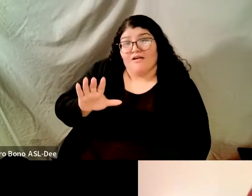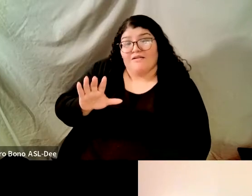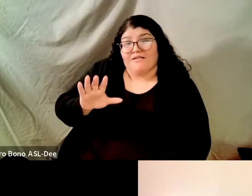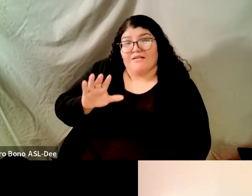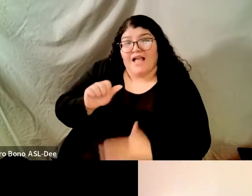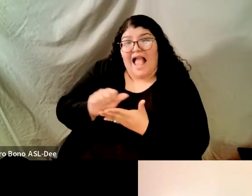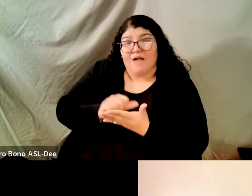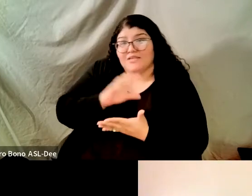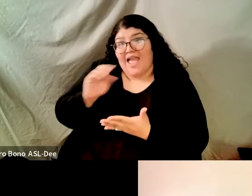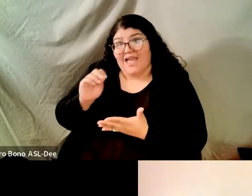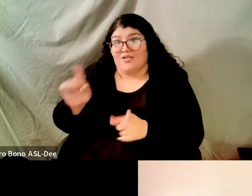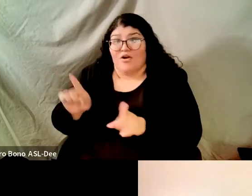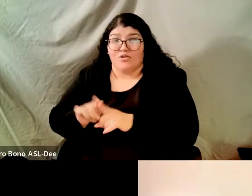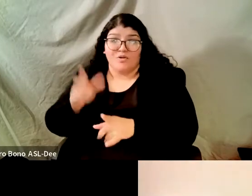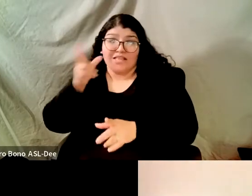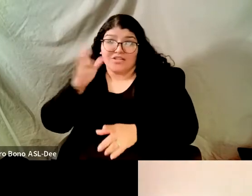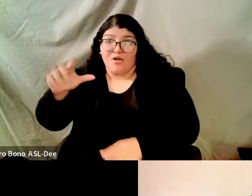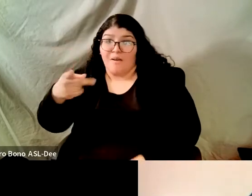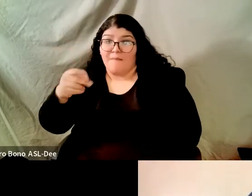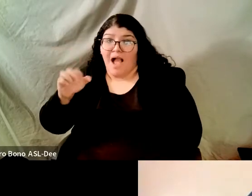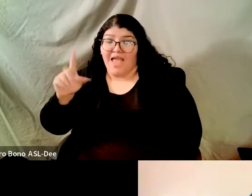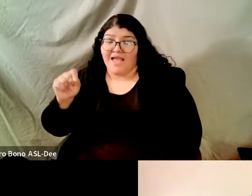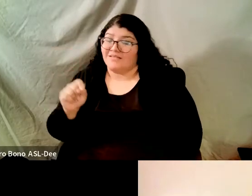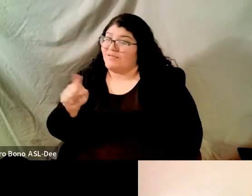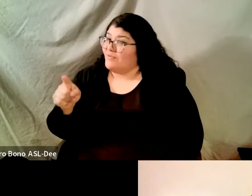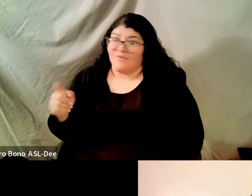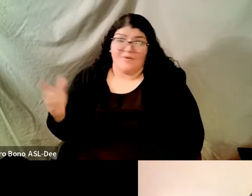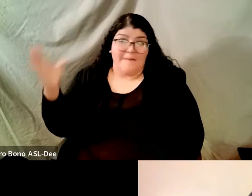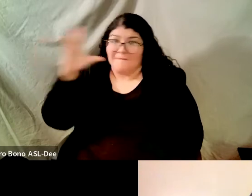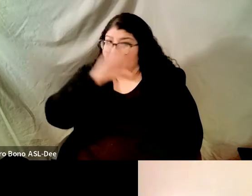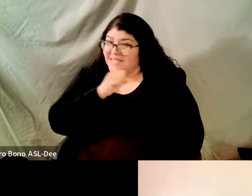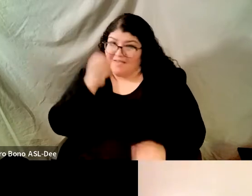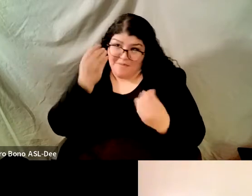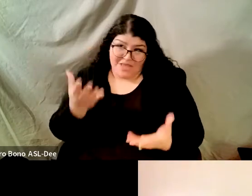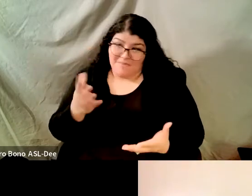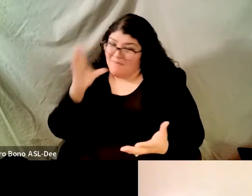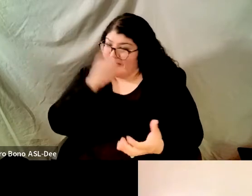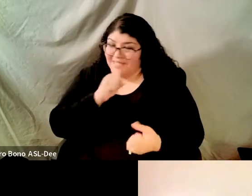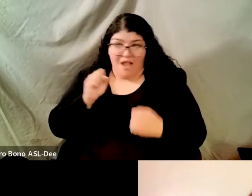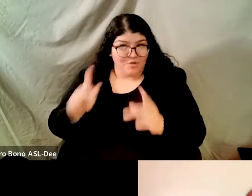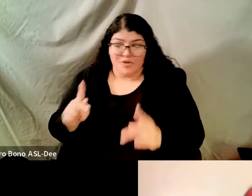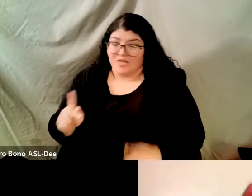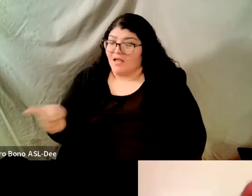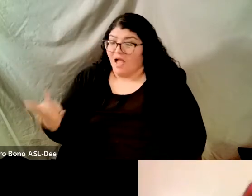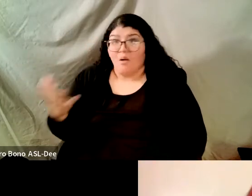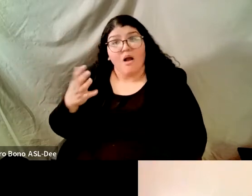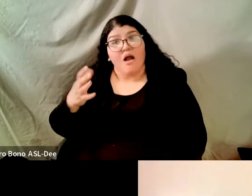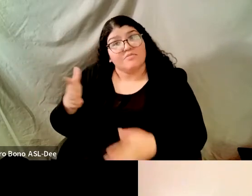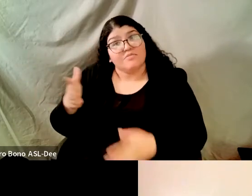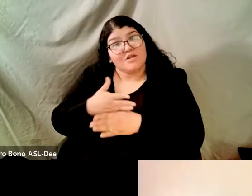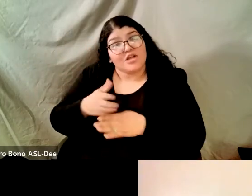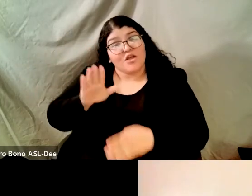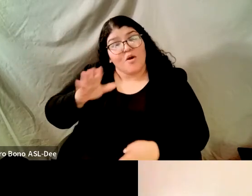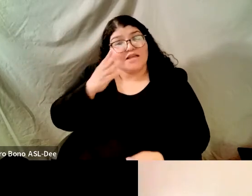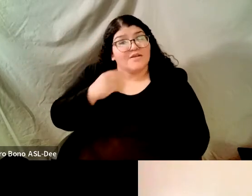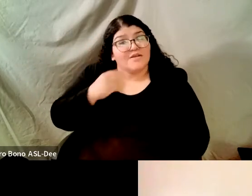missing out. And Chenese also has a background with NAAFA, and I wanted her to kind of tell us a little bit about that, how she